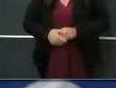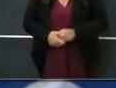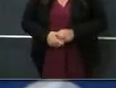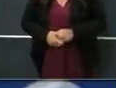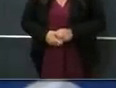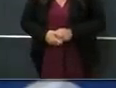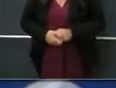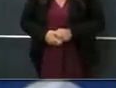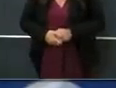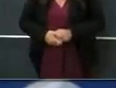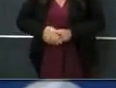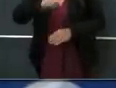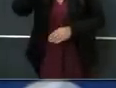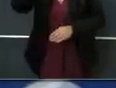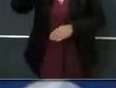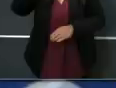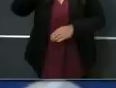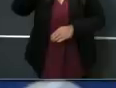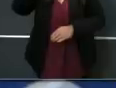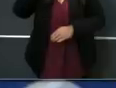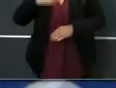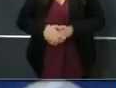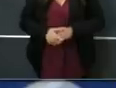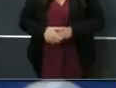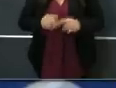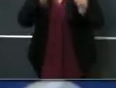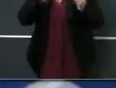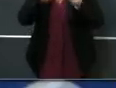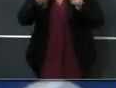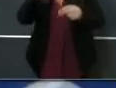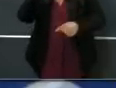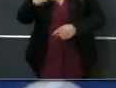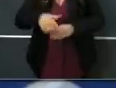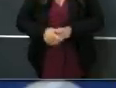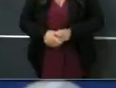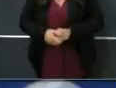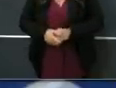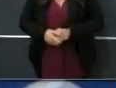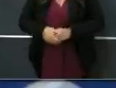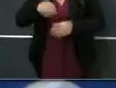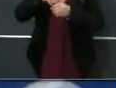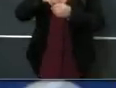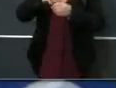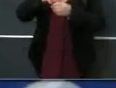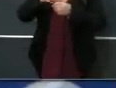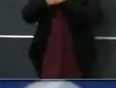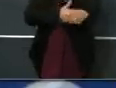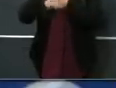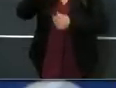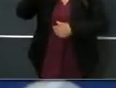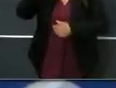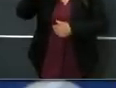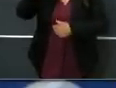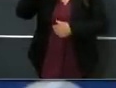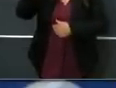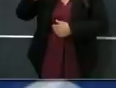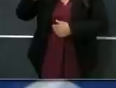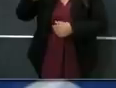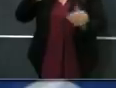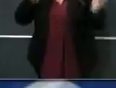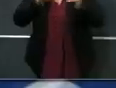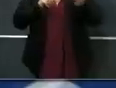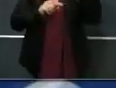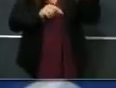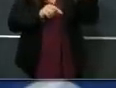Yeah, hey, Governor, quick question for you. Some of Ventura County, for example, neighboring to LA County, they